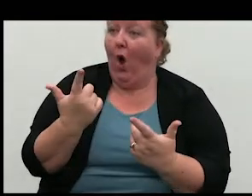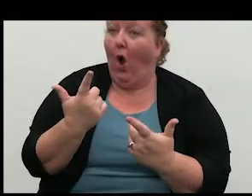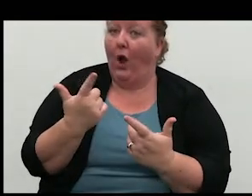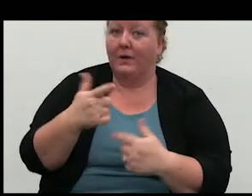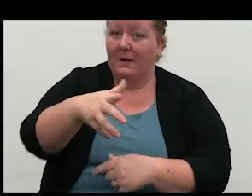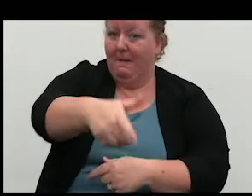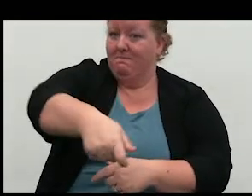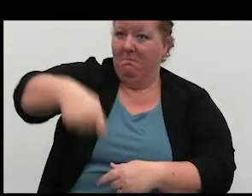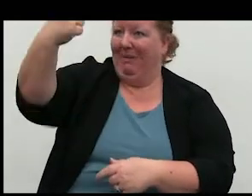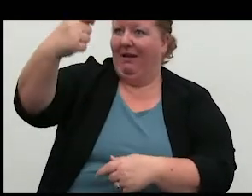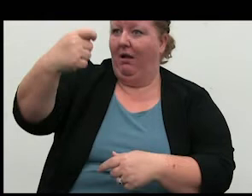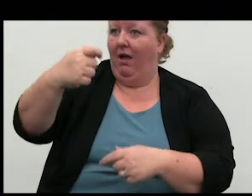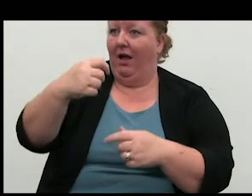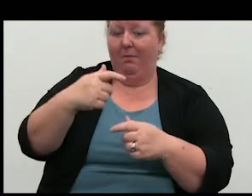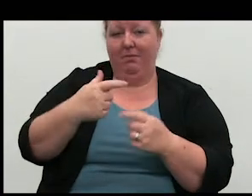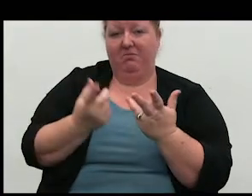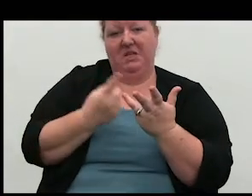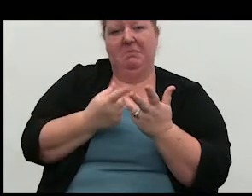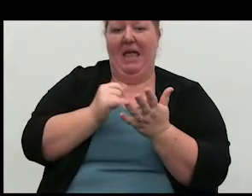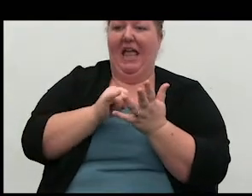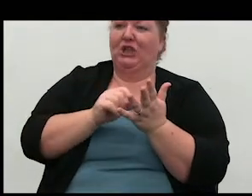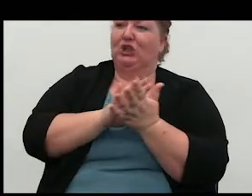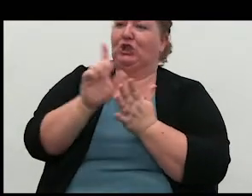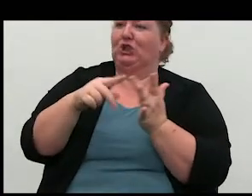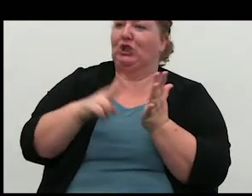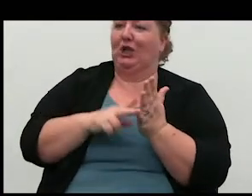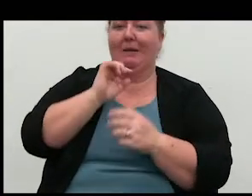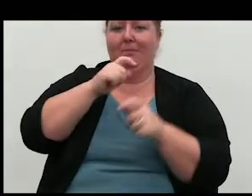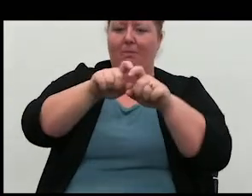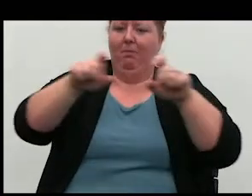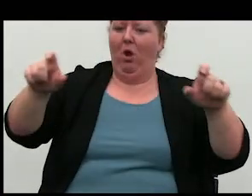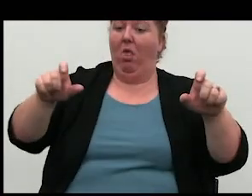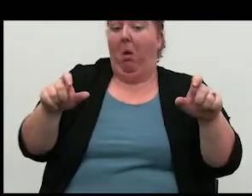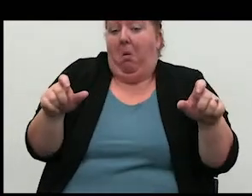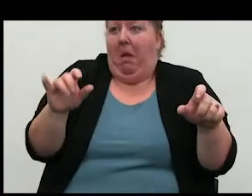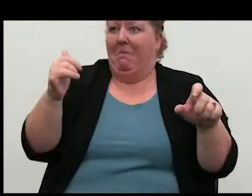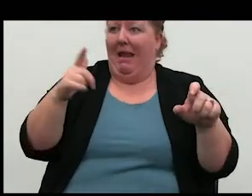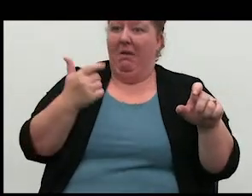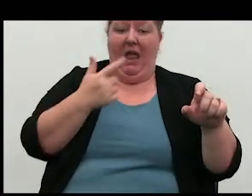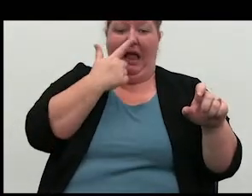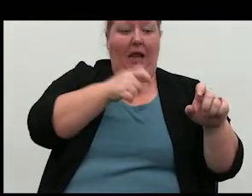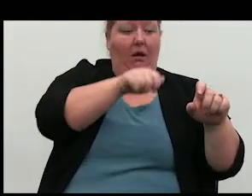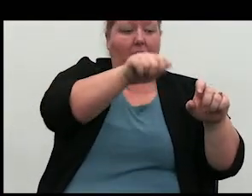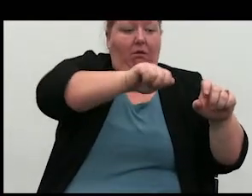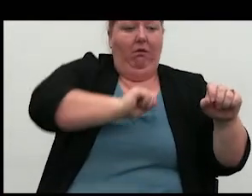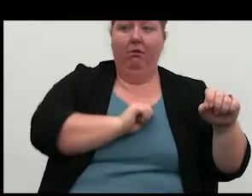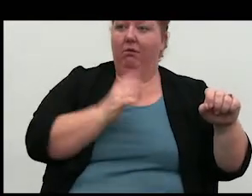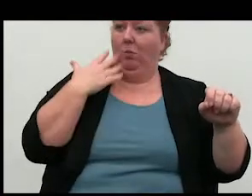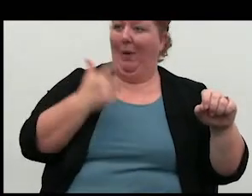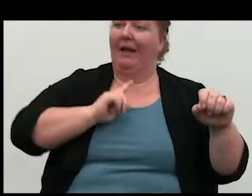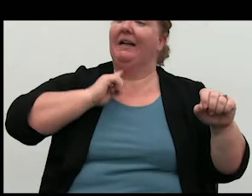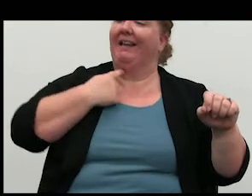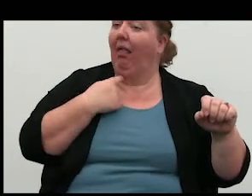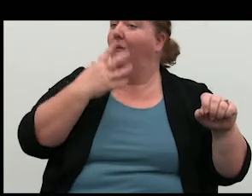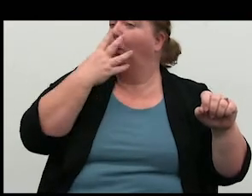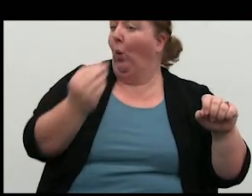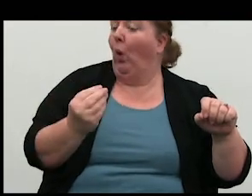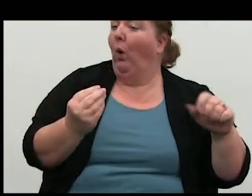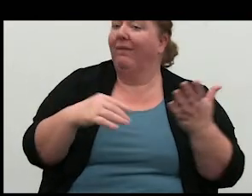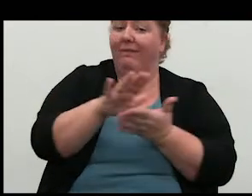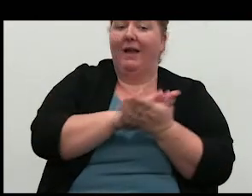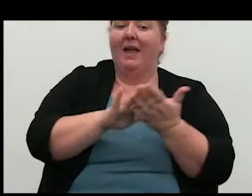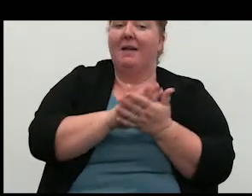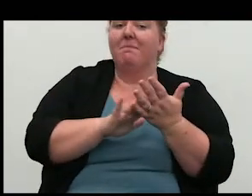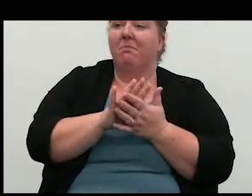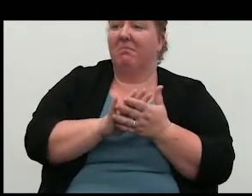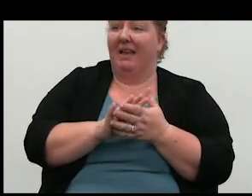up a spare shin bone lying around and went, I just put one scratch every time I killed a wolf, we could get